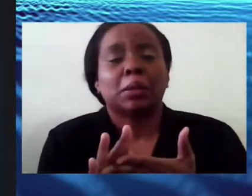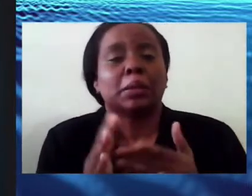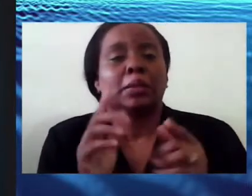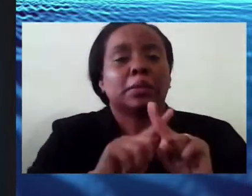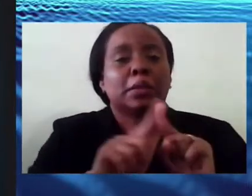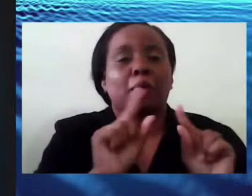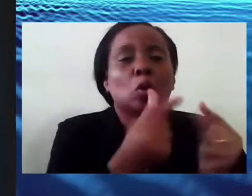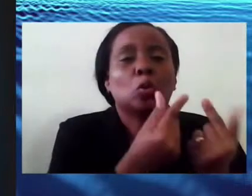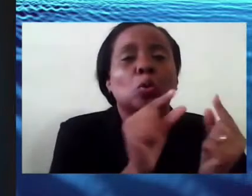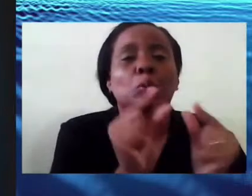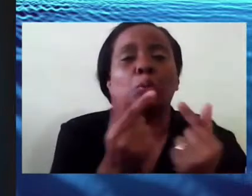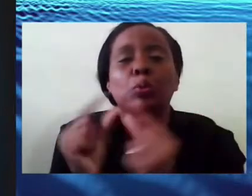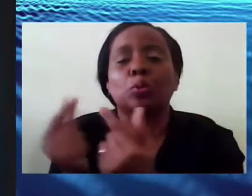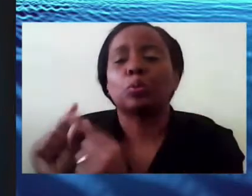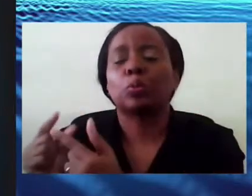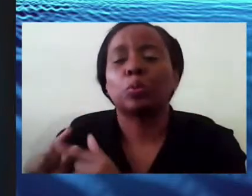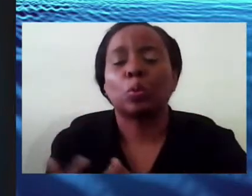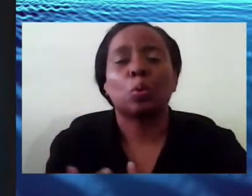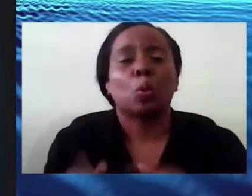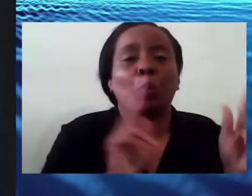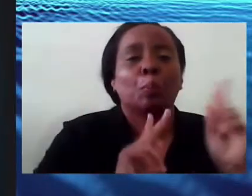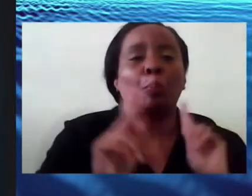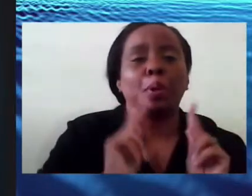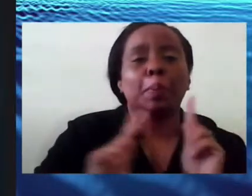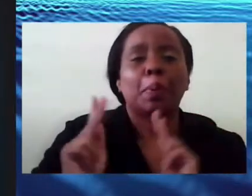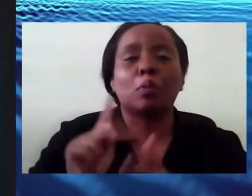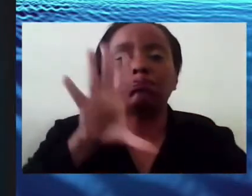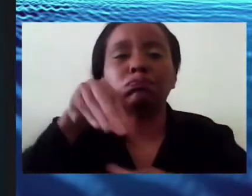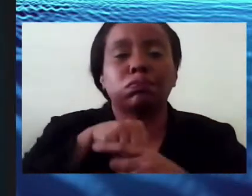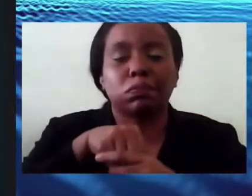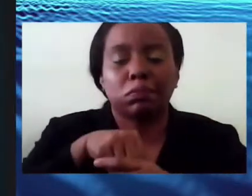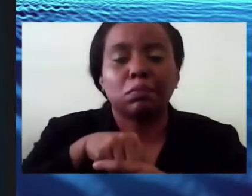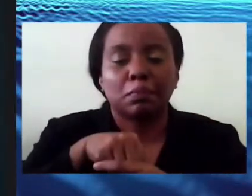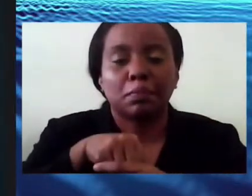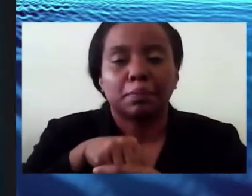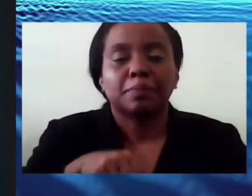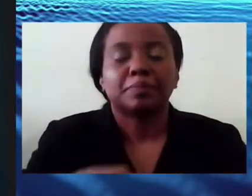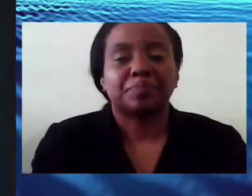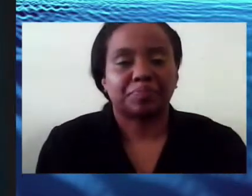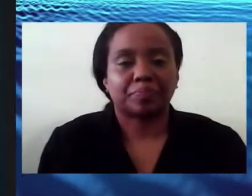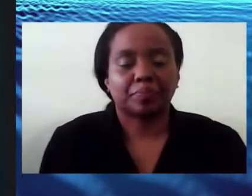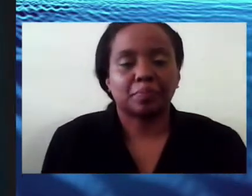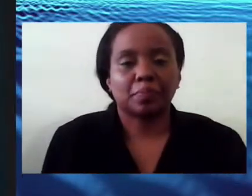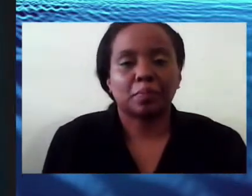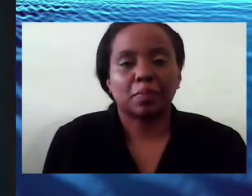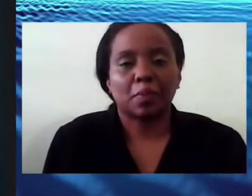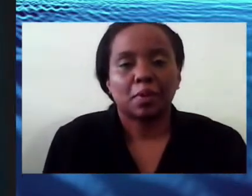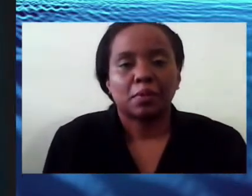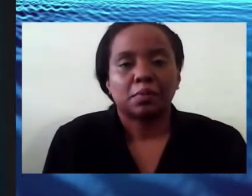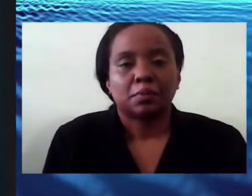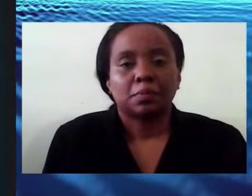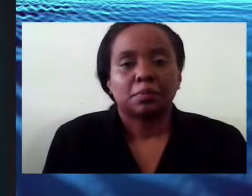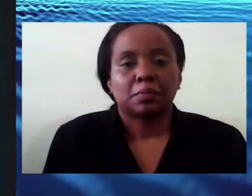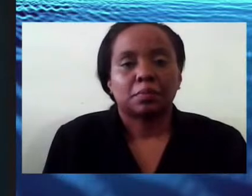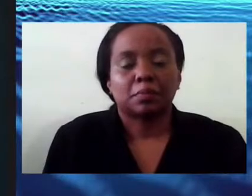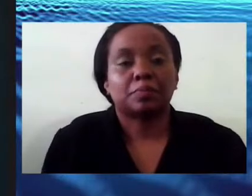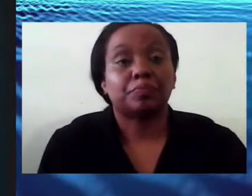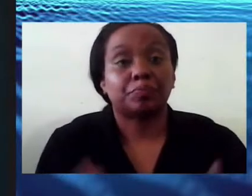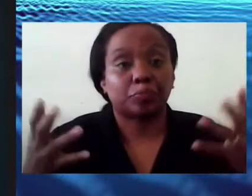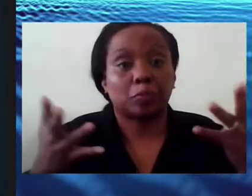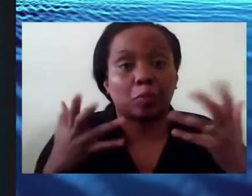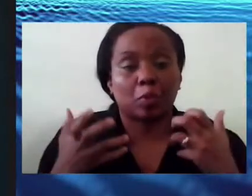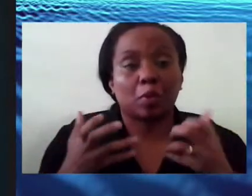sectors as this. A case in point, we're trying to get the major installations of government open so we can get